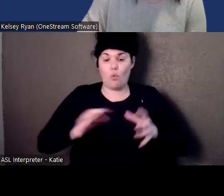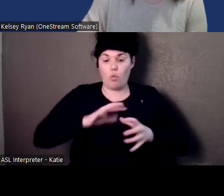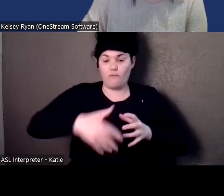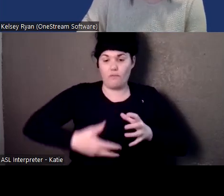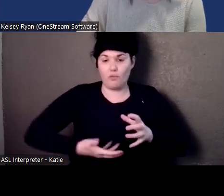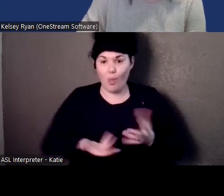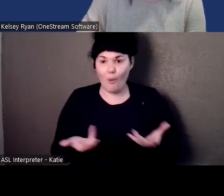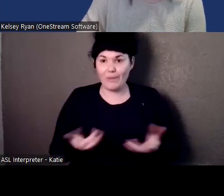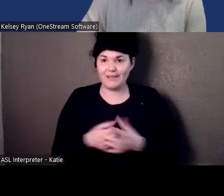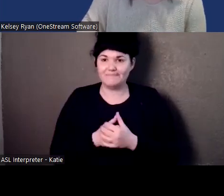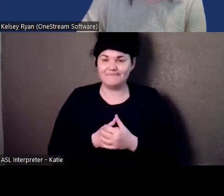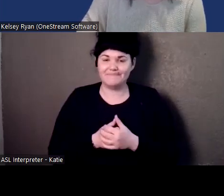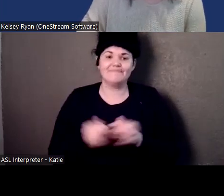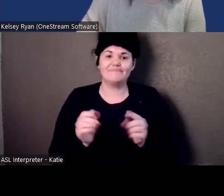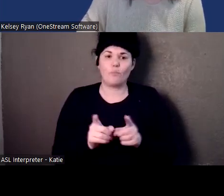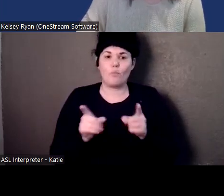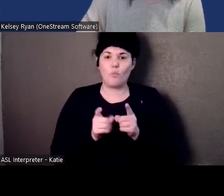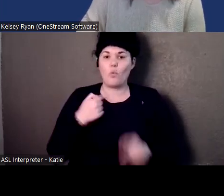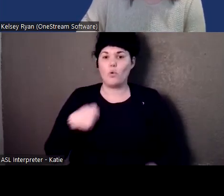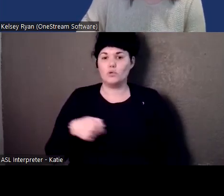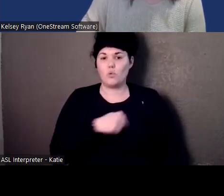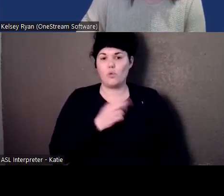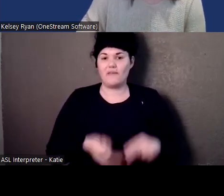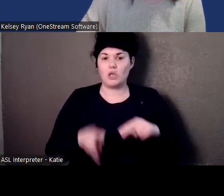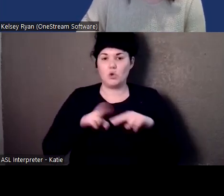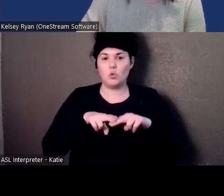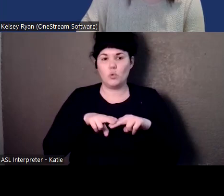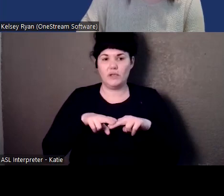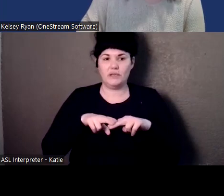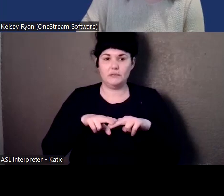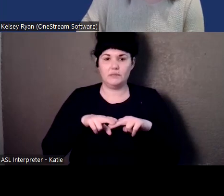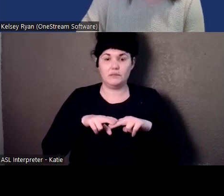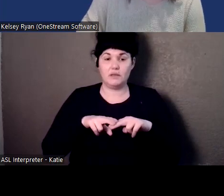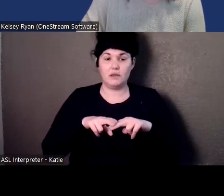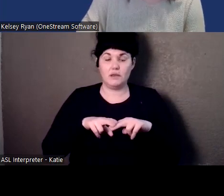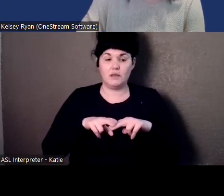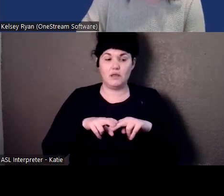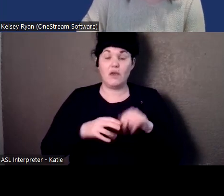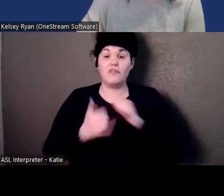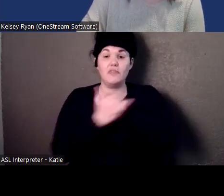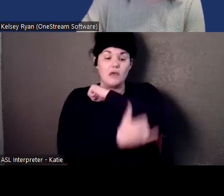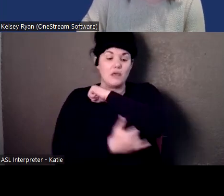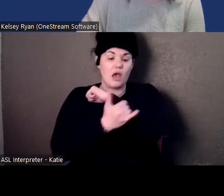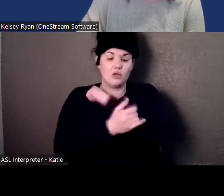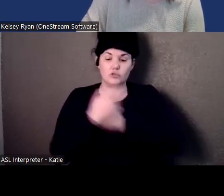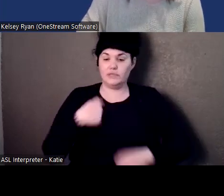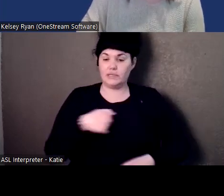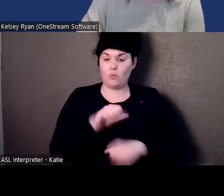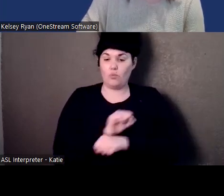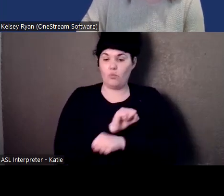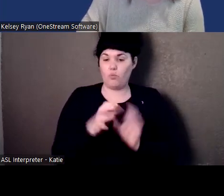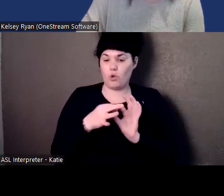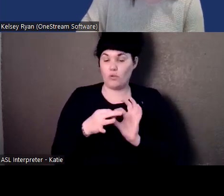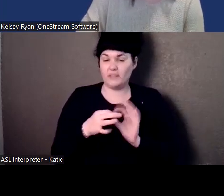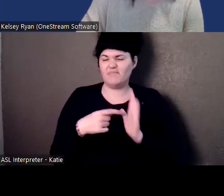globe. We've also increased our countries that we're involved in. So for example, last